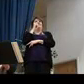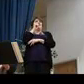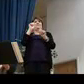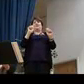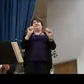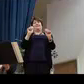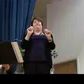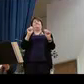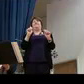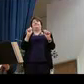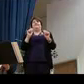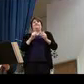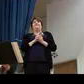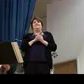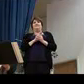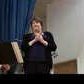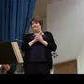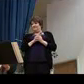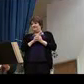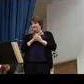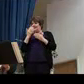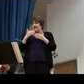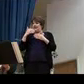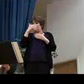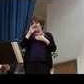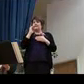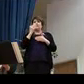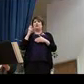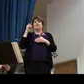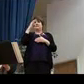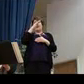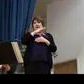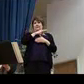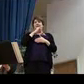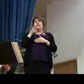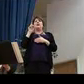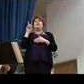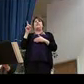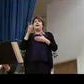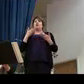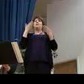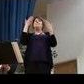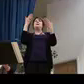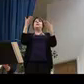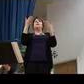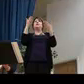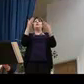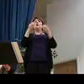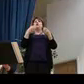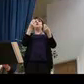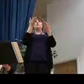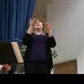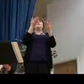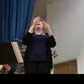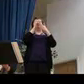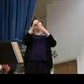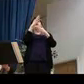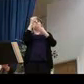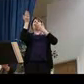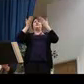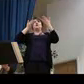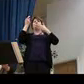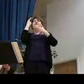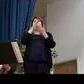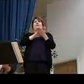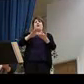Next, our staff, who are committed to providing both leadership and service for the college. They work hard to